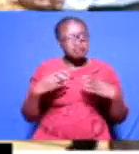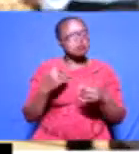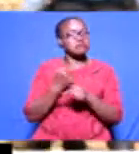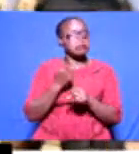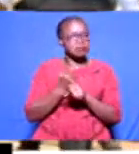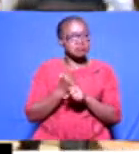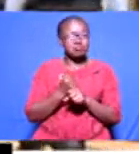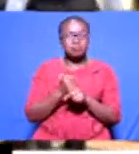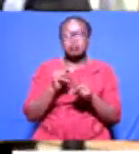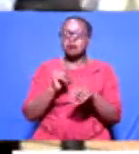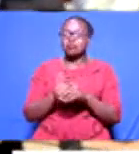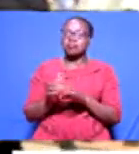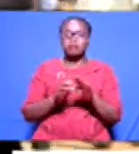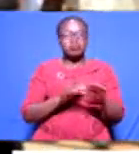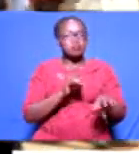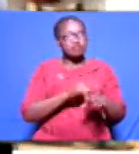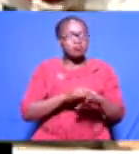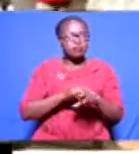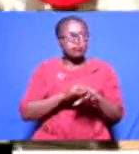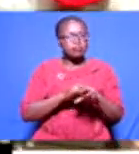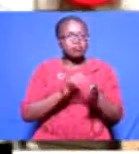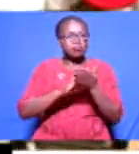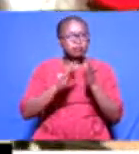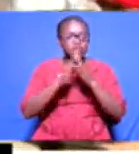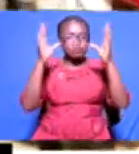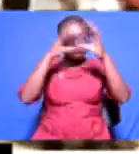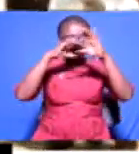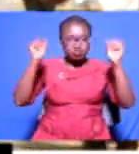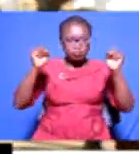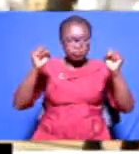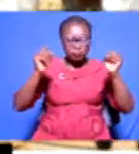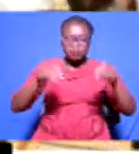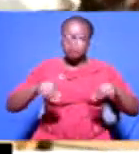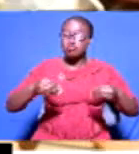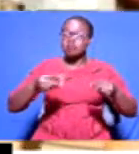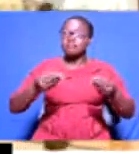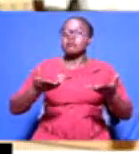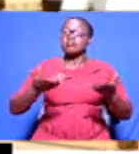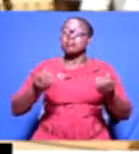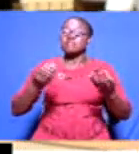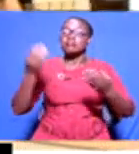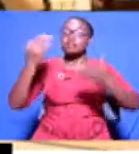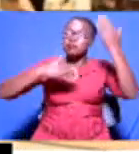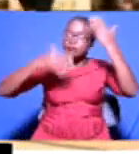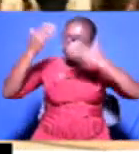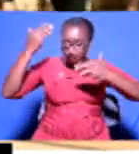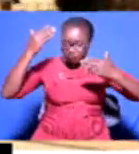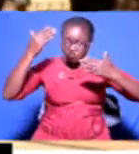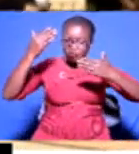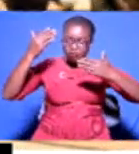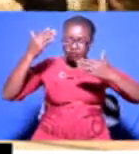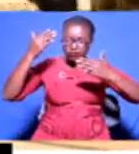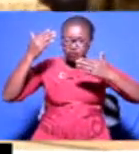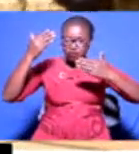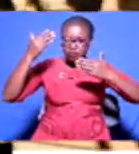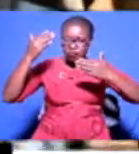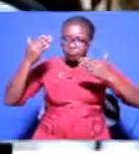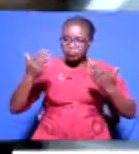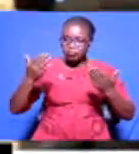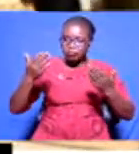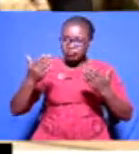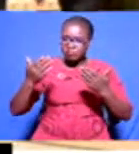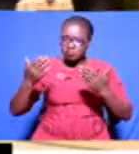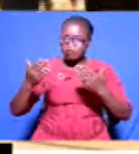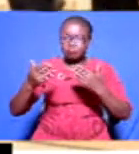he got to the reins of power, he was able to give us many universities, privatized even education